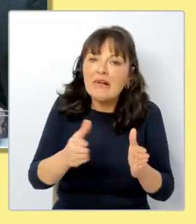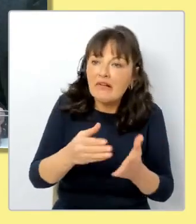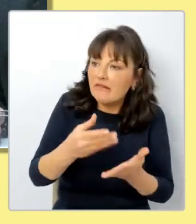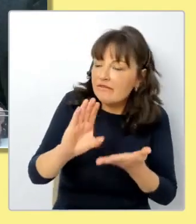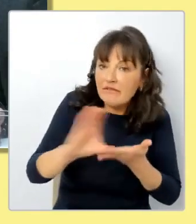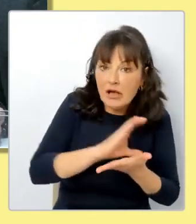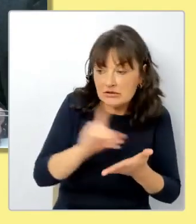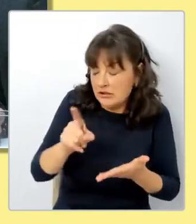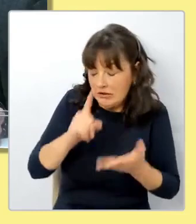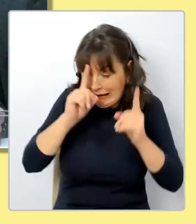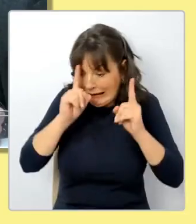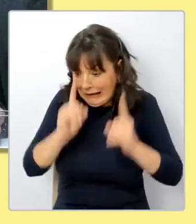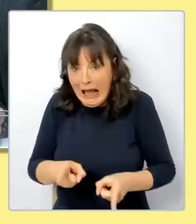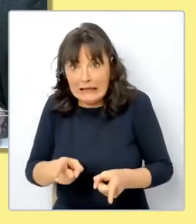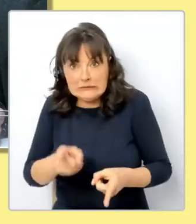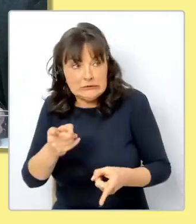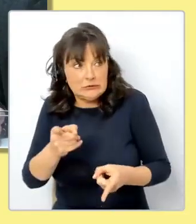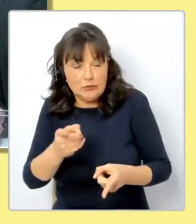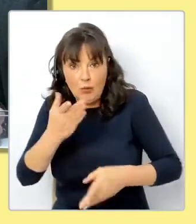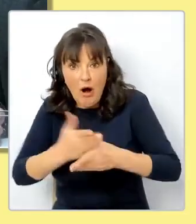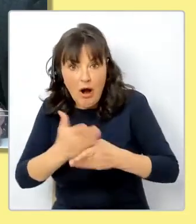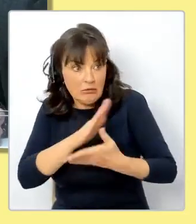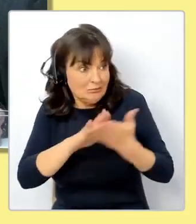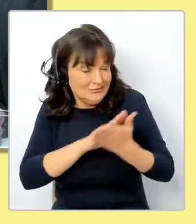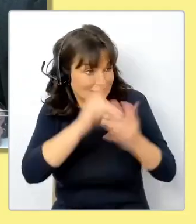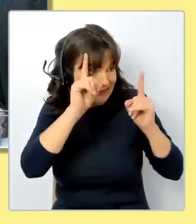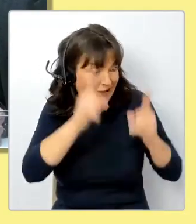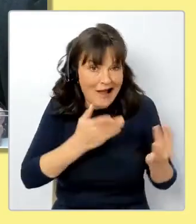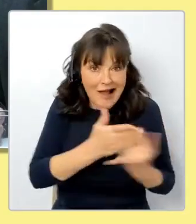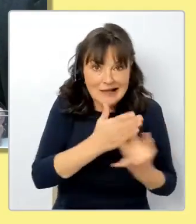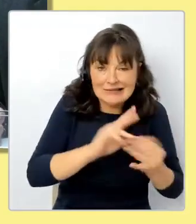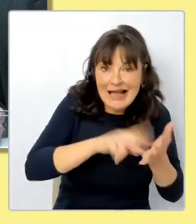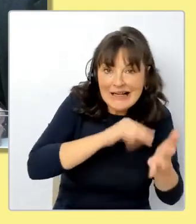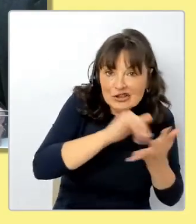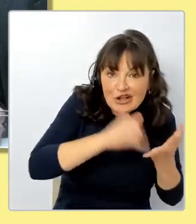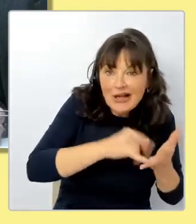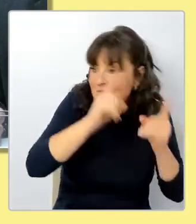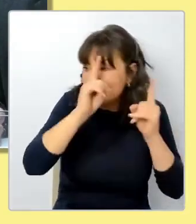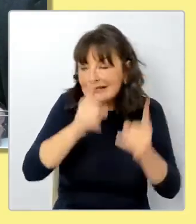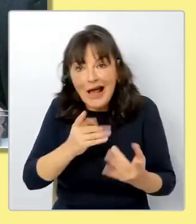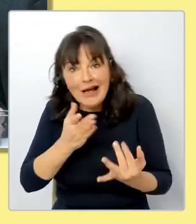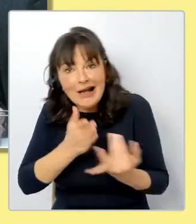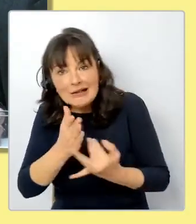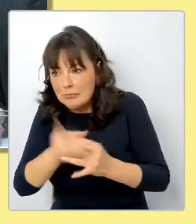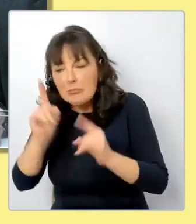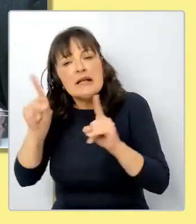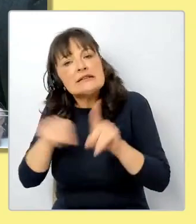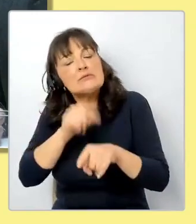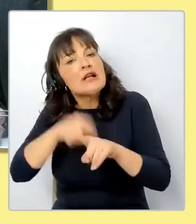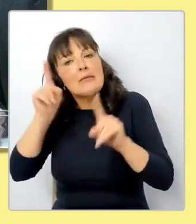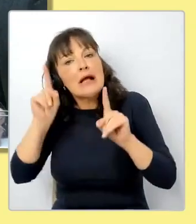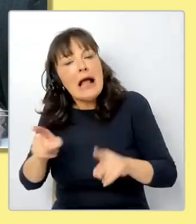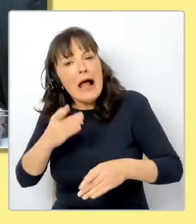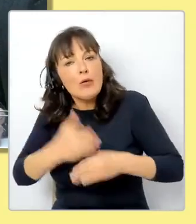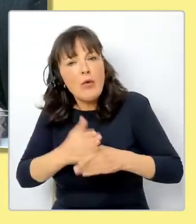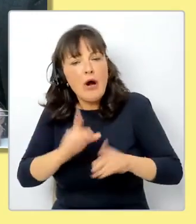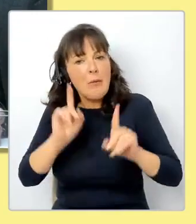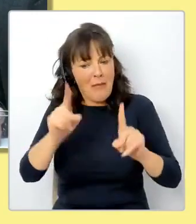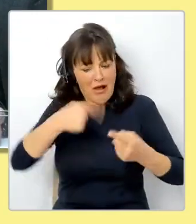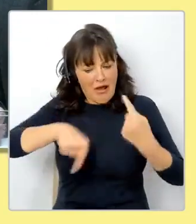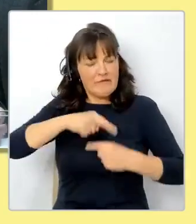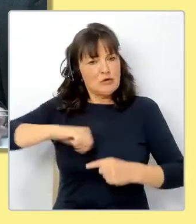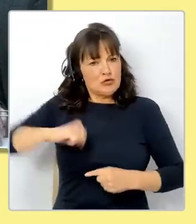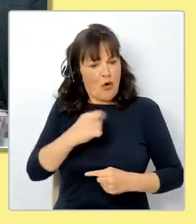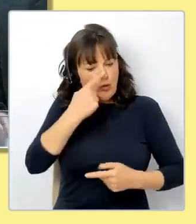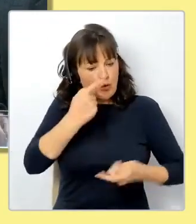issue. So there's undoubtedly, you know, more that Scotland would want to do if Scotland was in charge of these policies ourselves. But I'll just tell